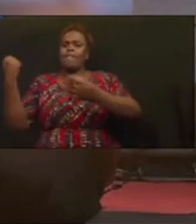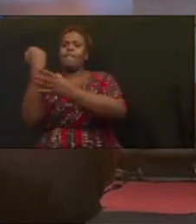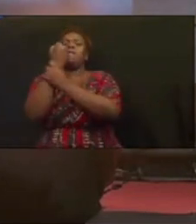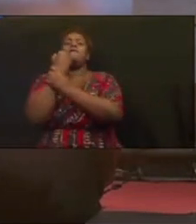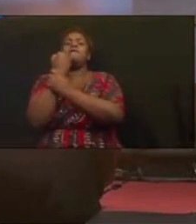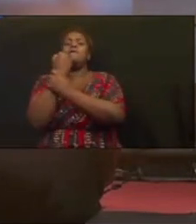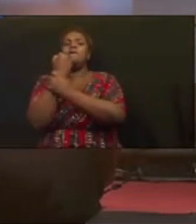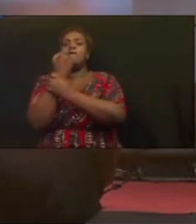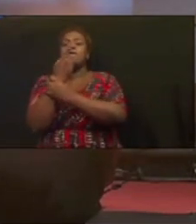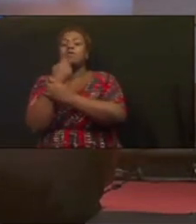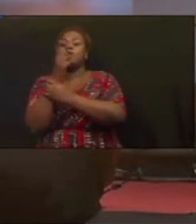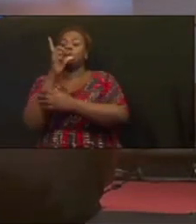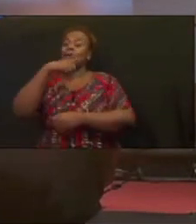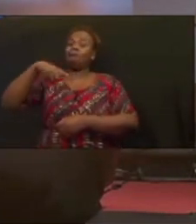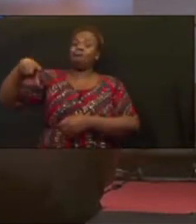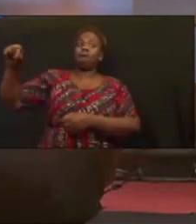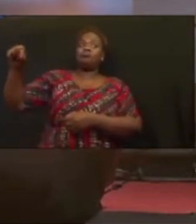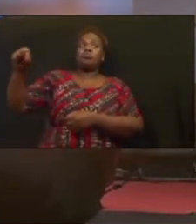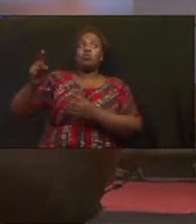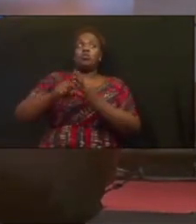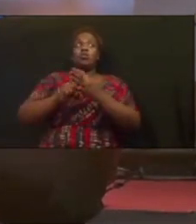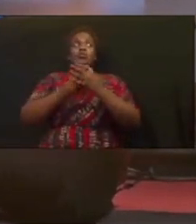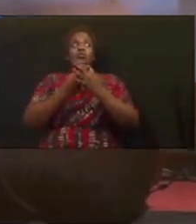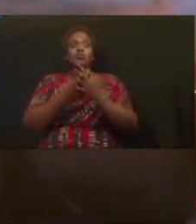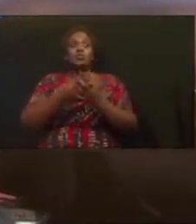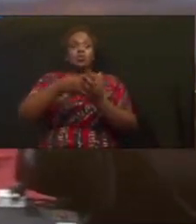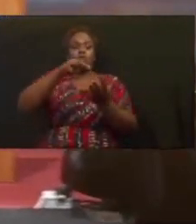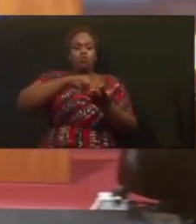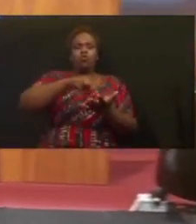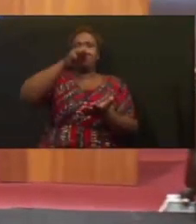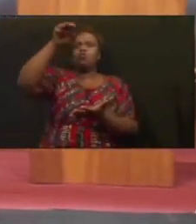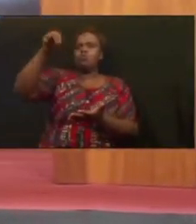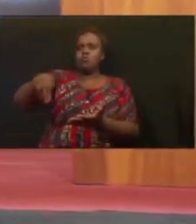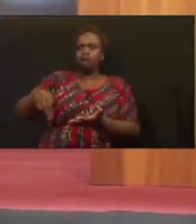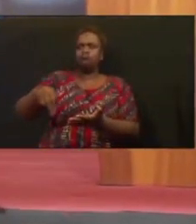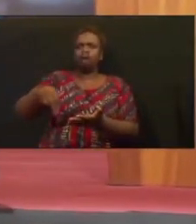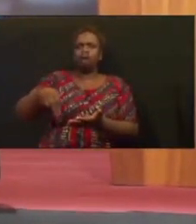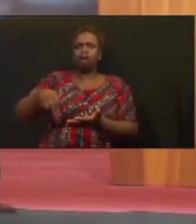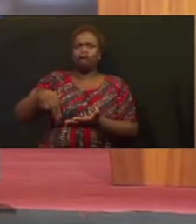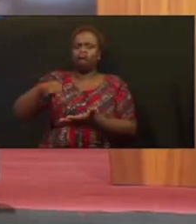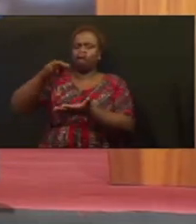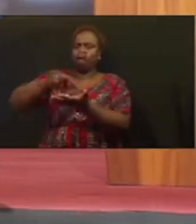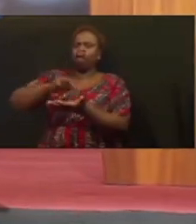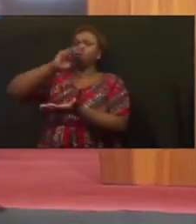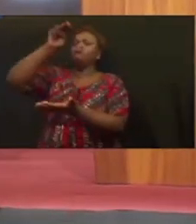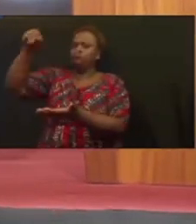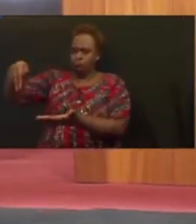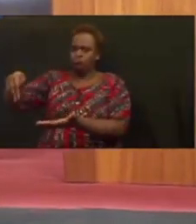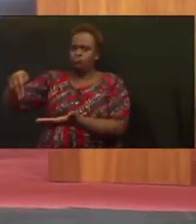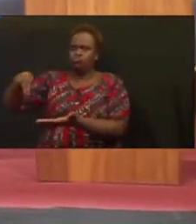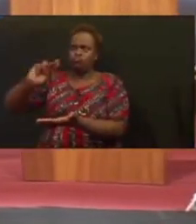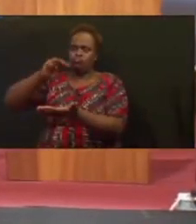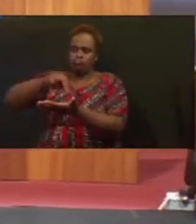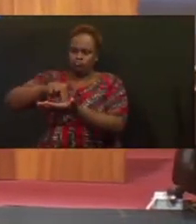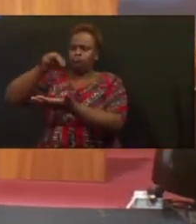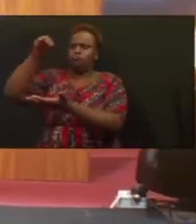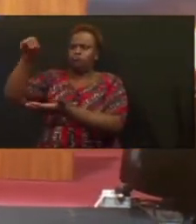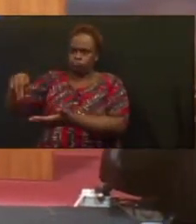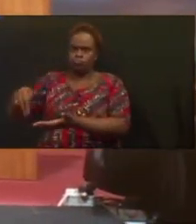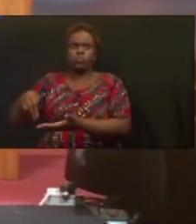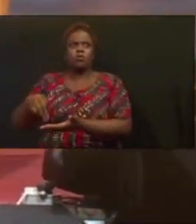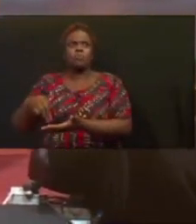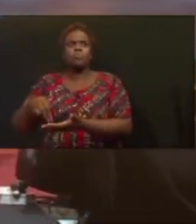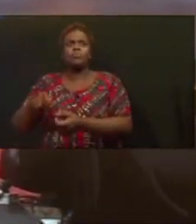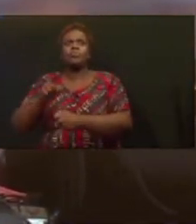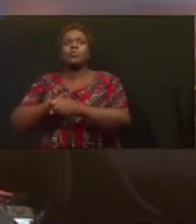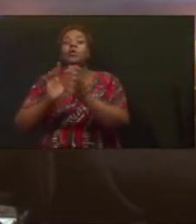And he said, let's go. And we began to jump from building to building to building. When